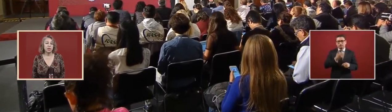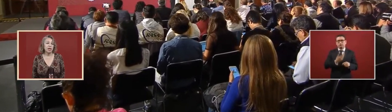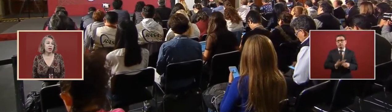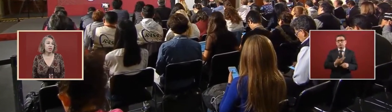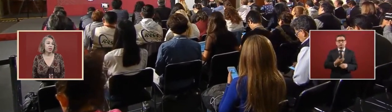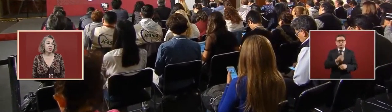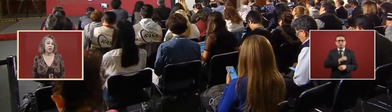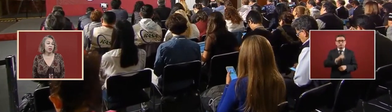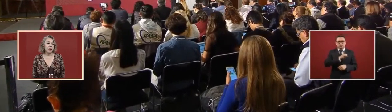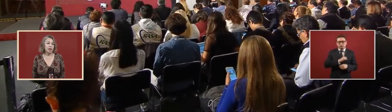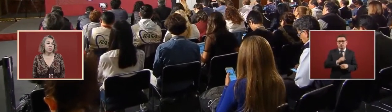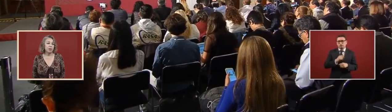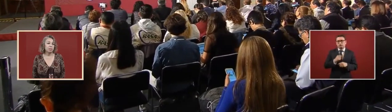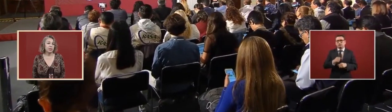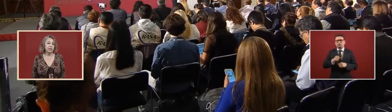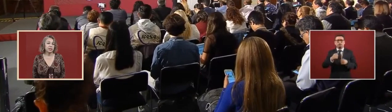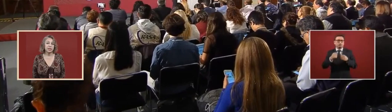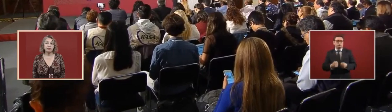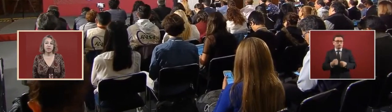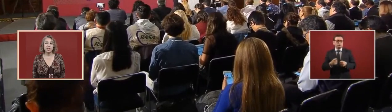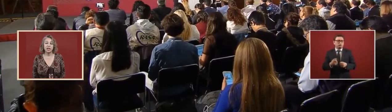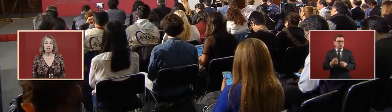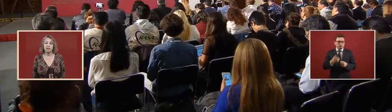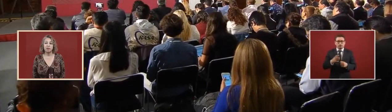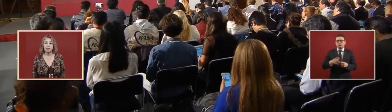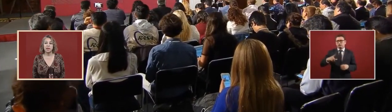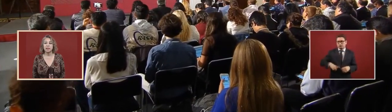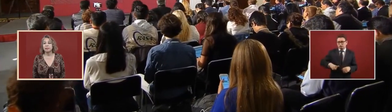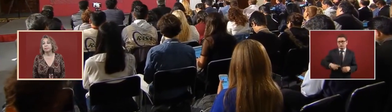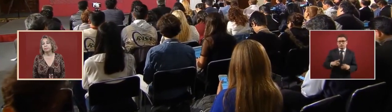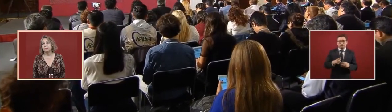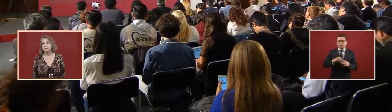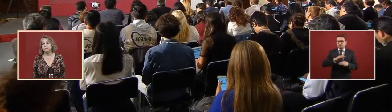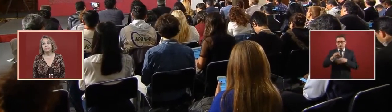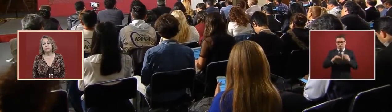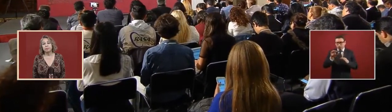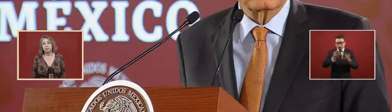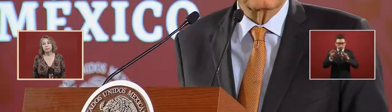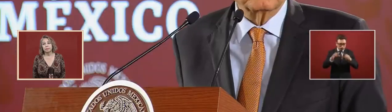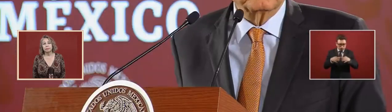intervenes with health pública, and public safety and government,